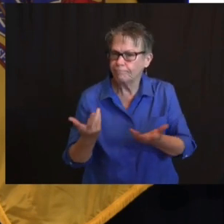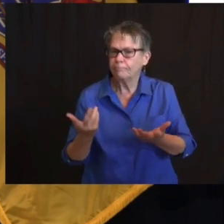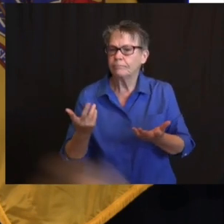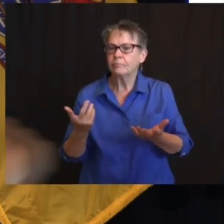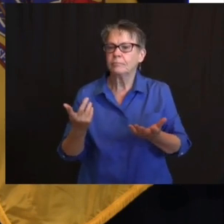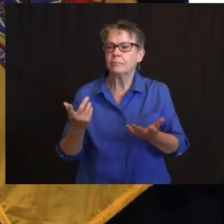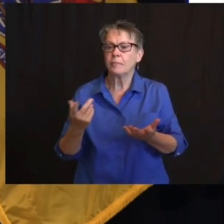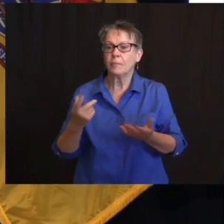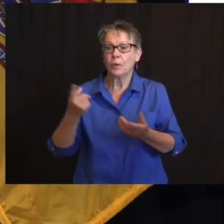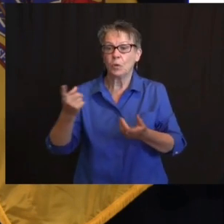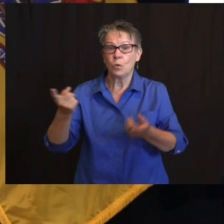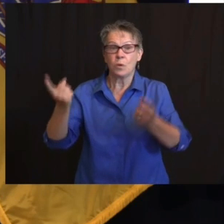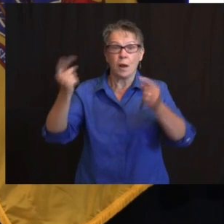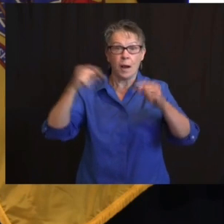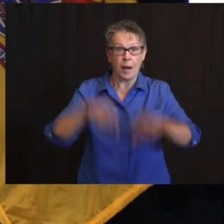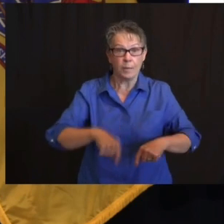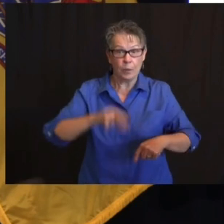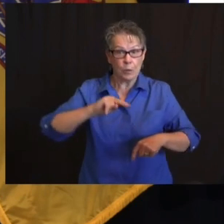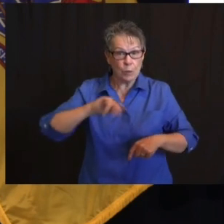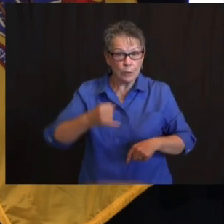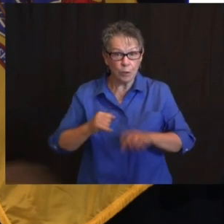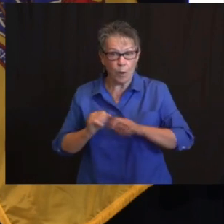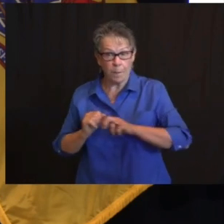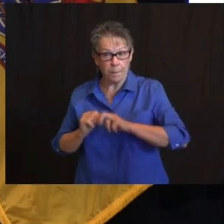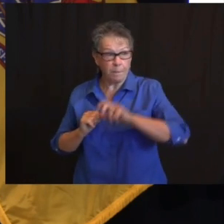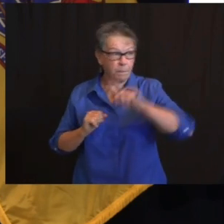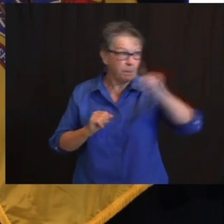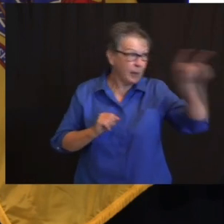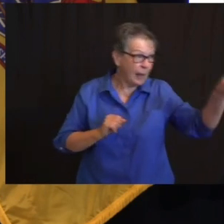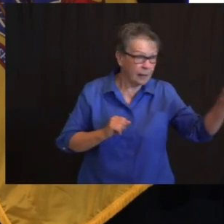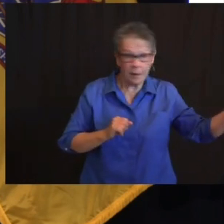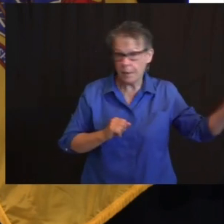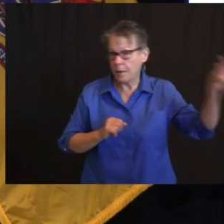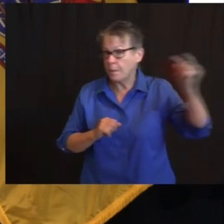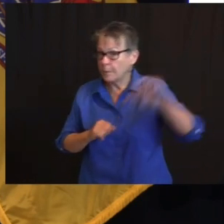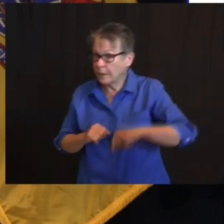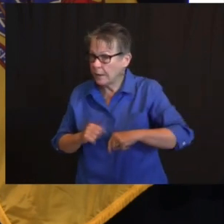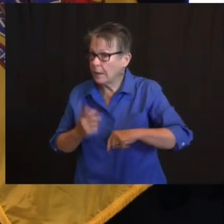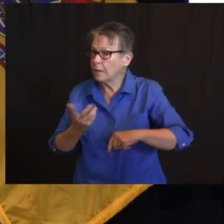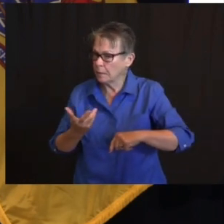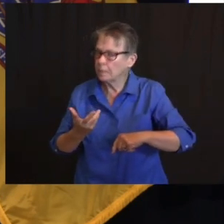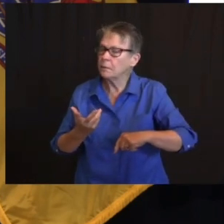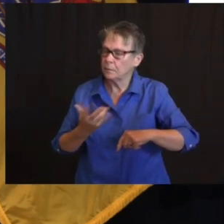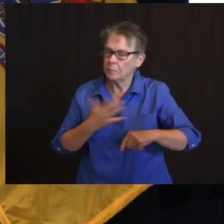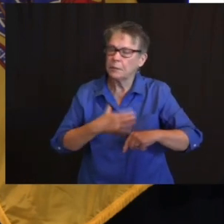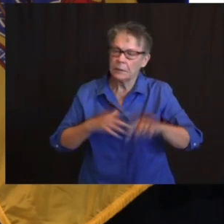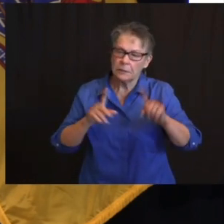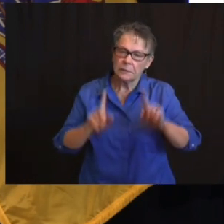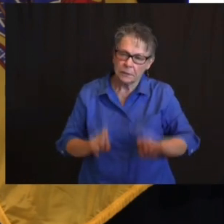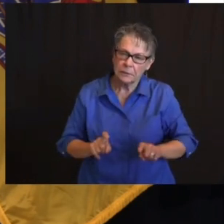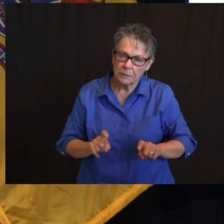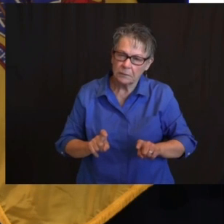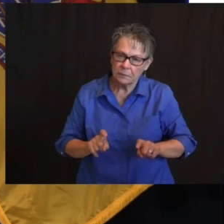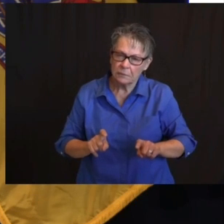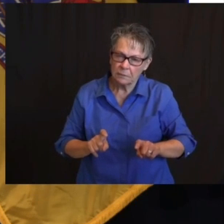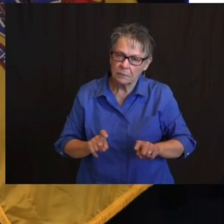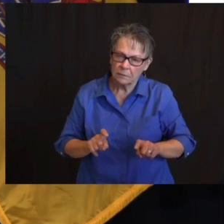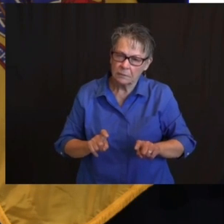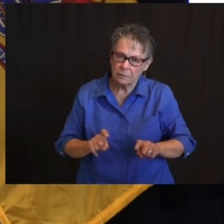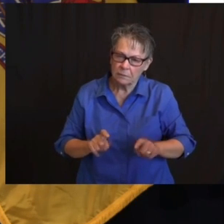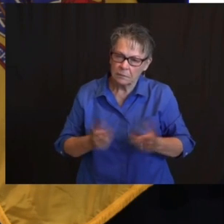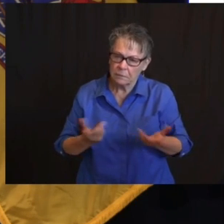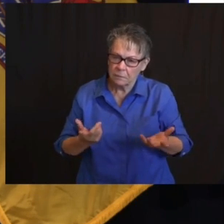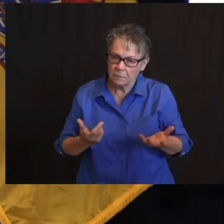offline. Get tested. Do the smart thing. If you're indoors anywhere, we're not asking you. We're not